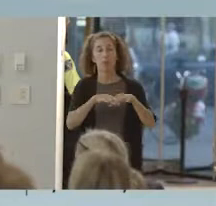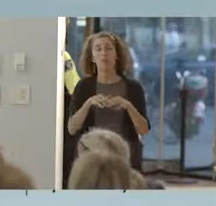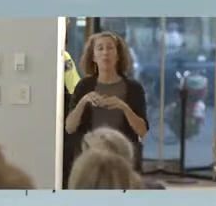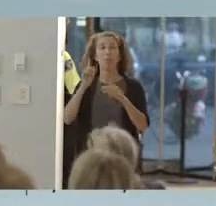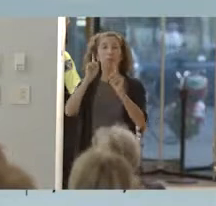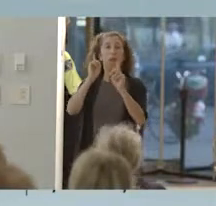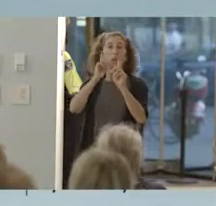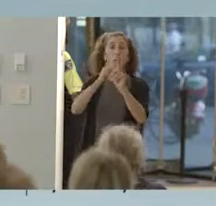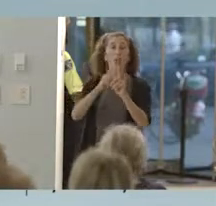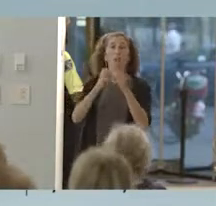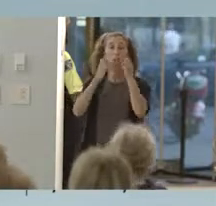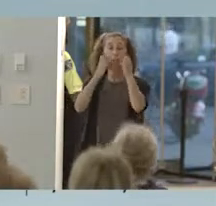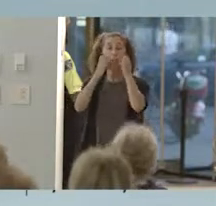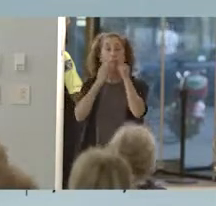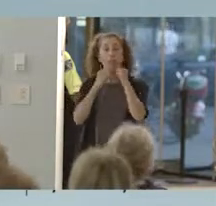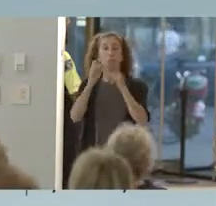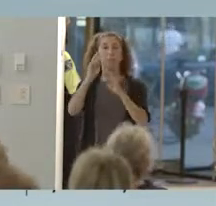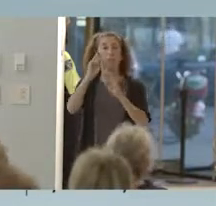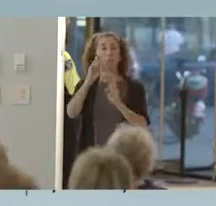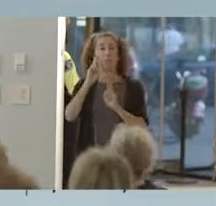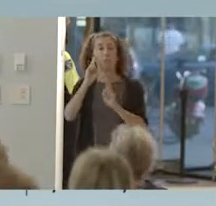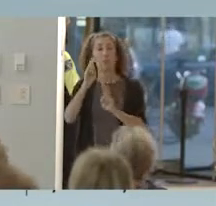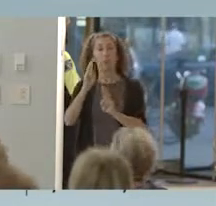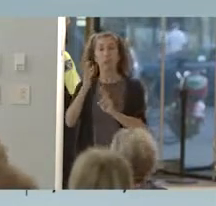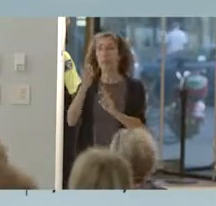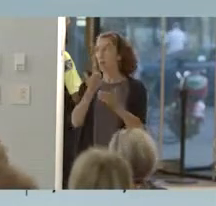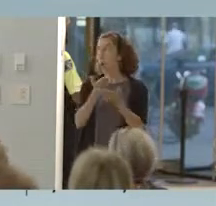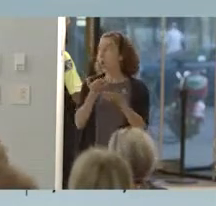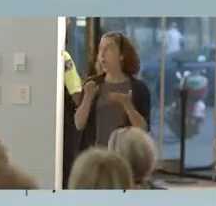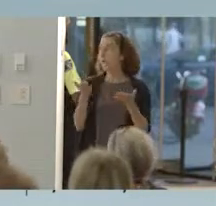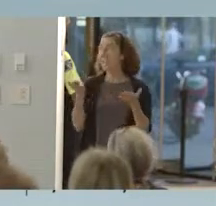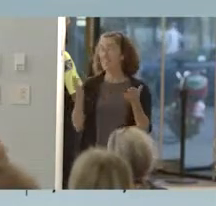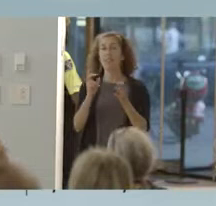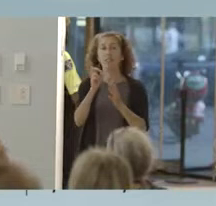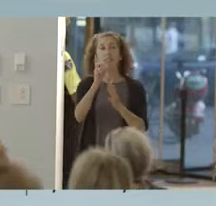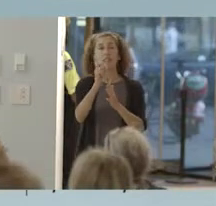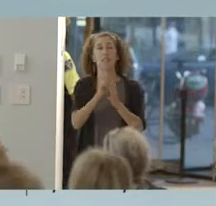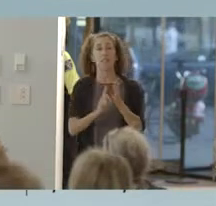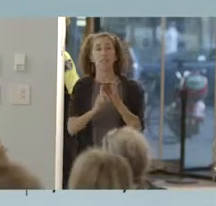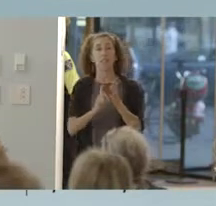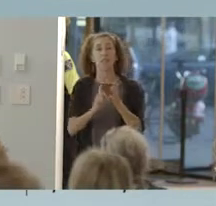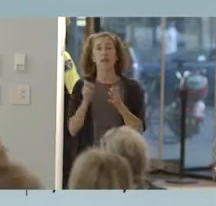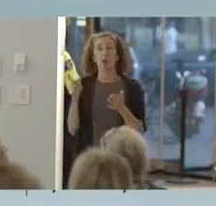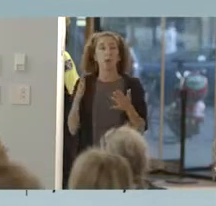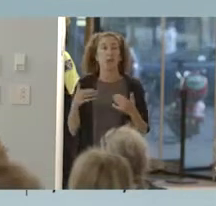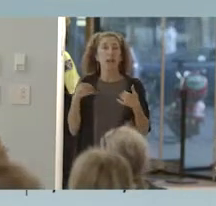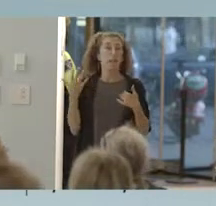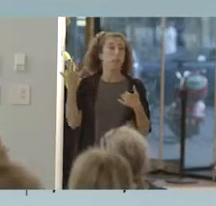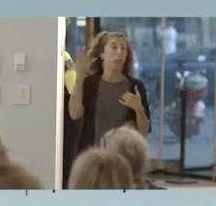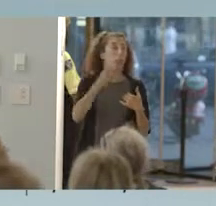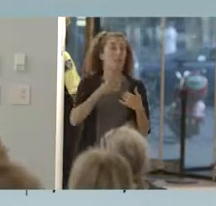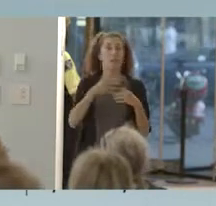respect the intent of Mary Miss and the design of this incredible immersive landscape. So